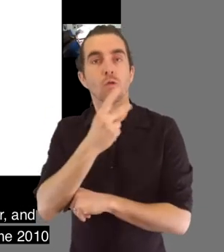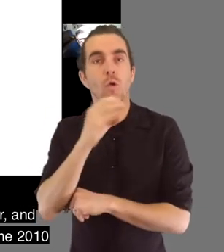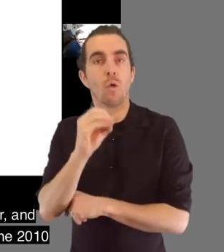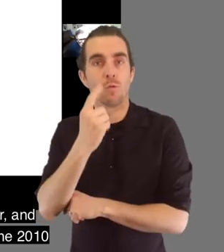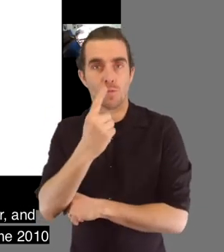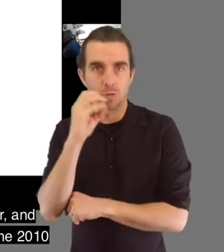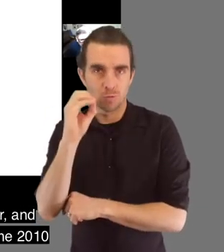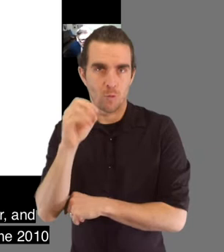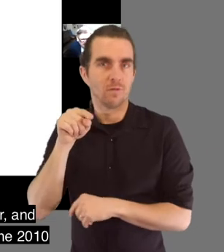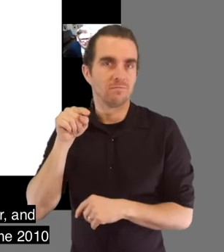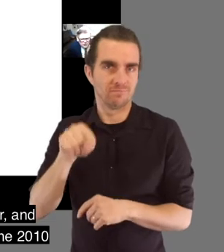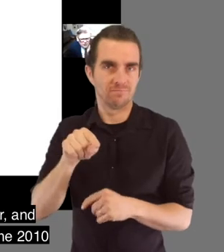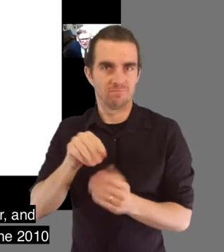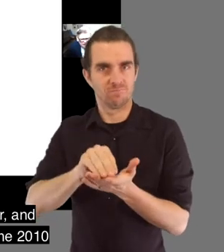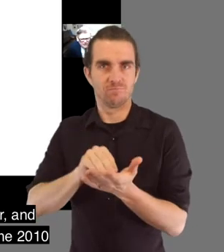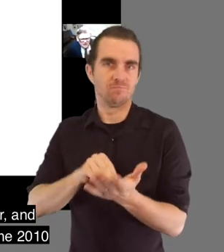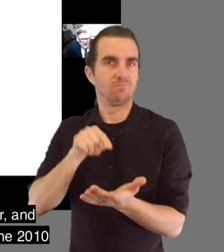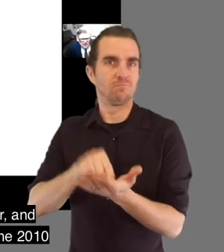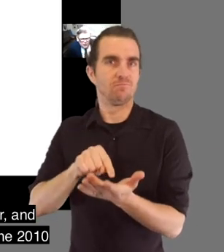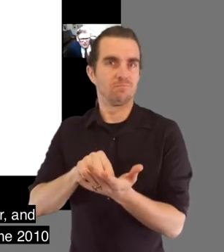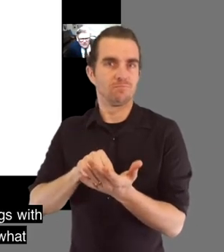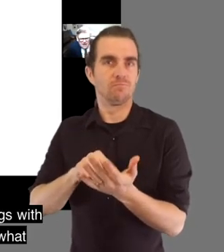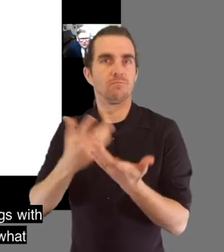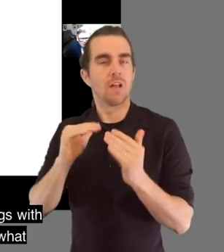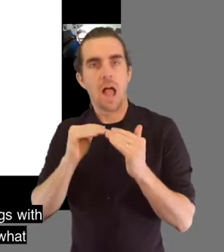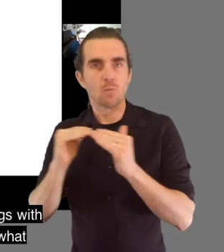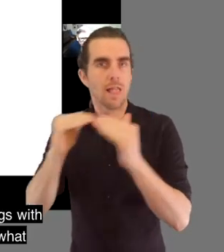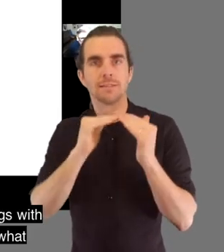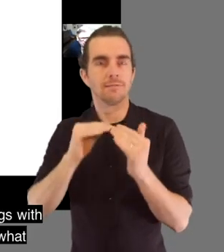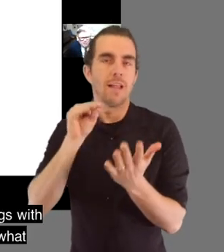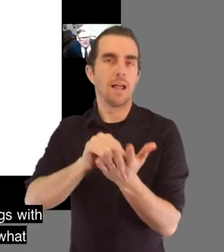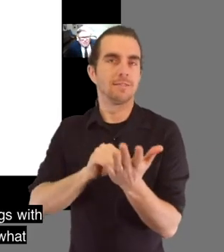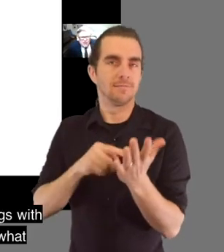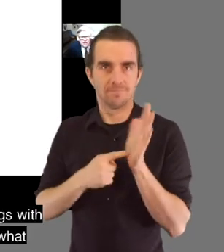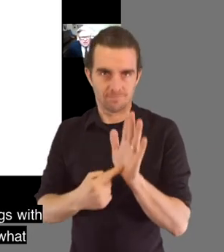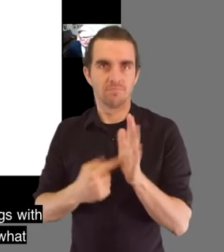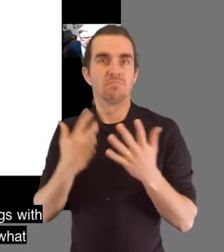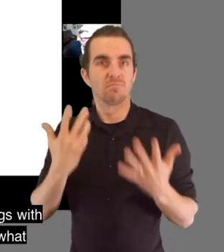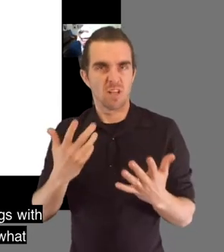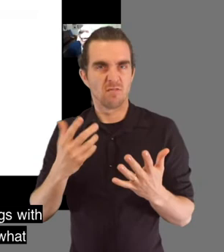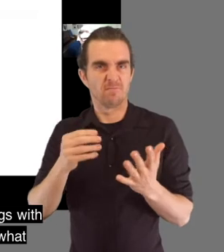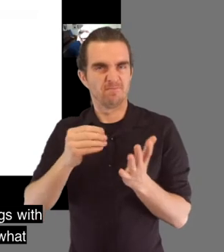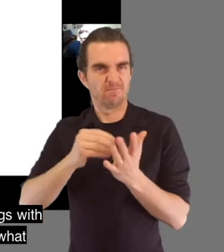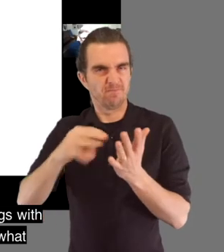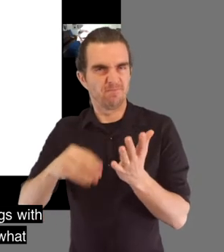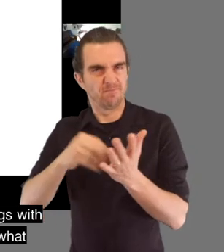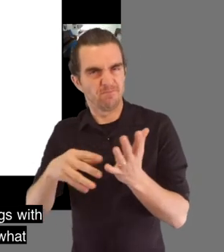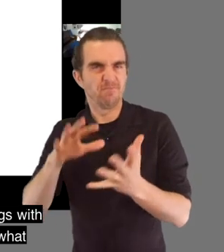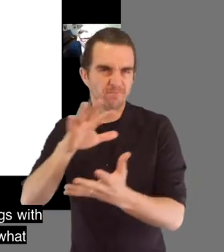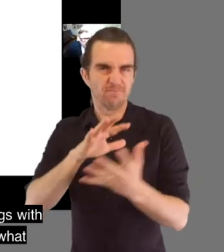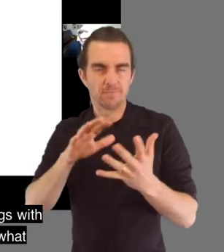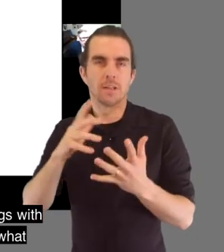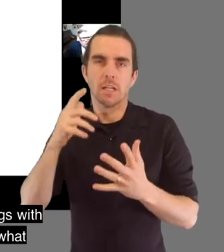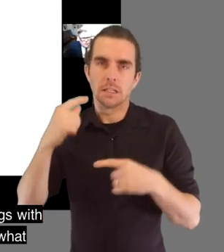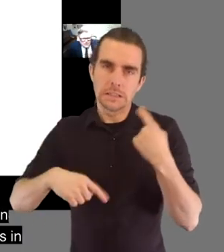those were incorporated into the 2010 Equalities Act. And we lost some things with that. So it's internal